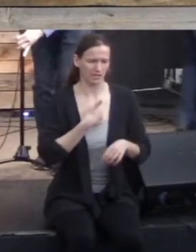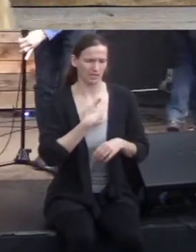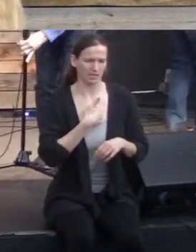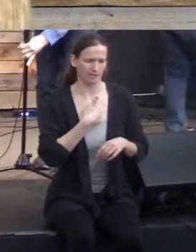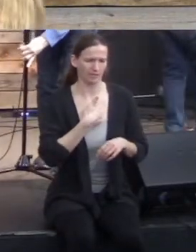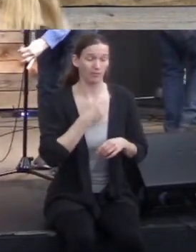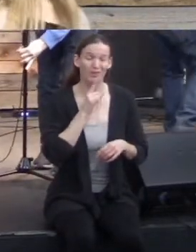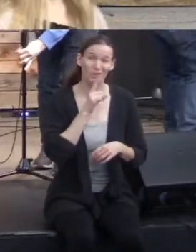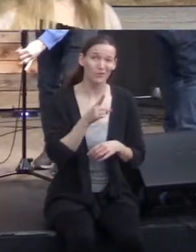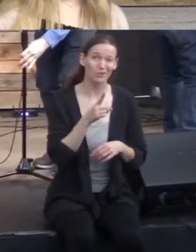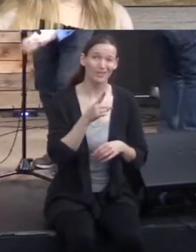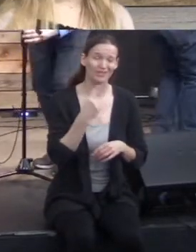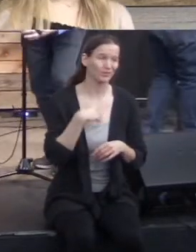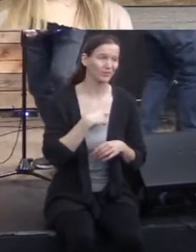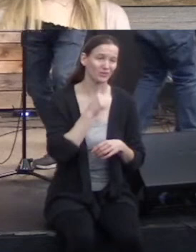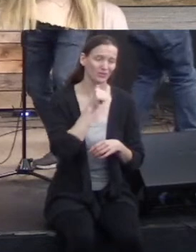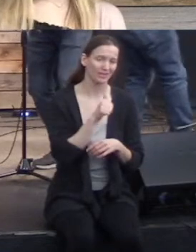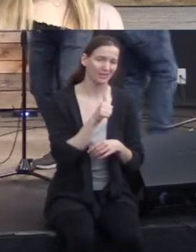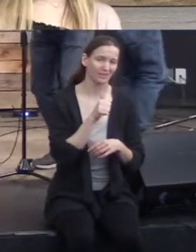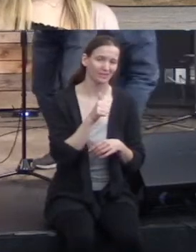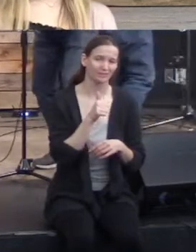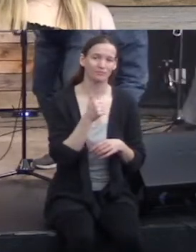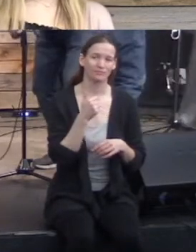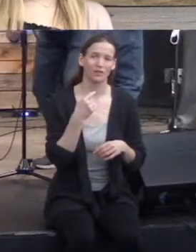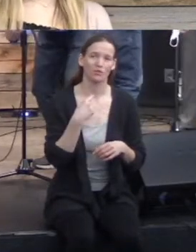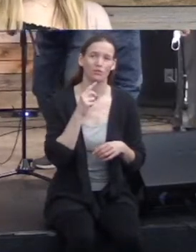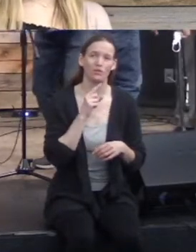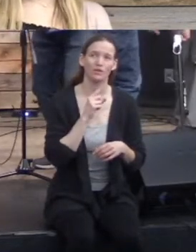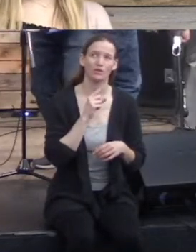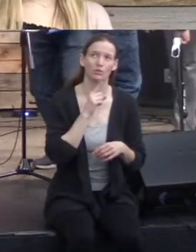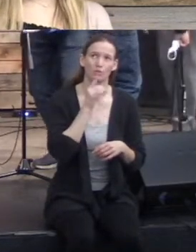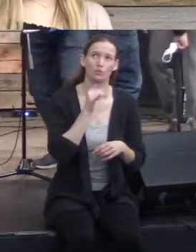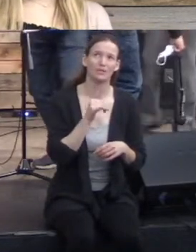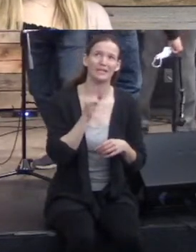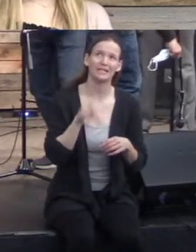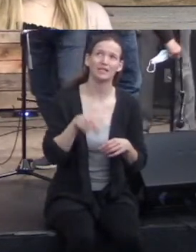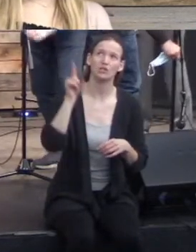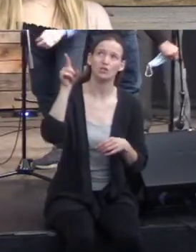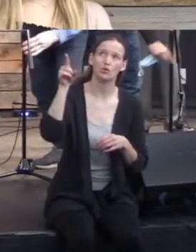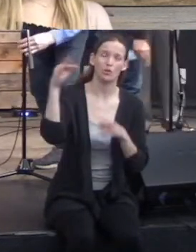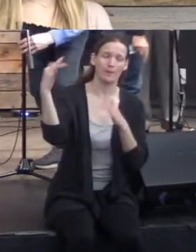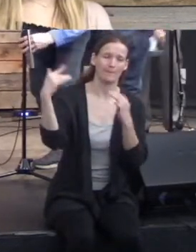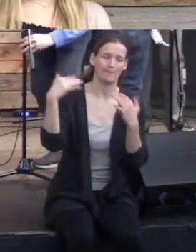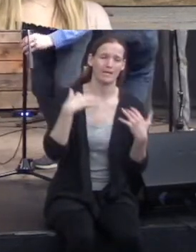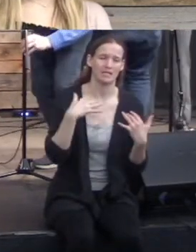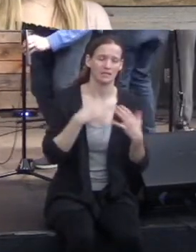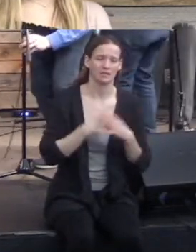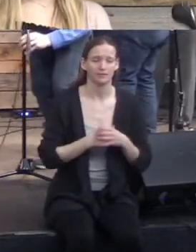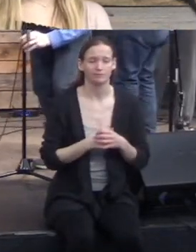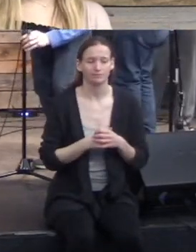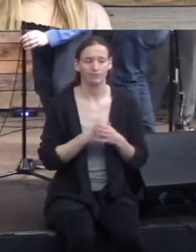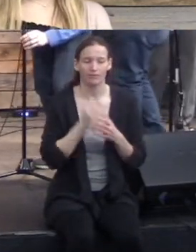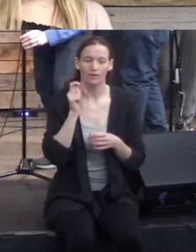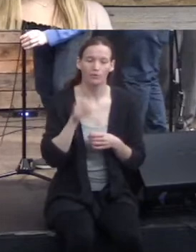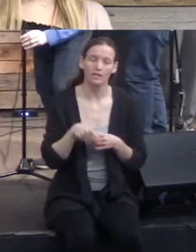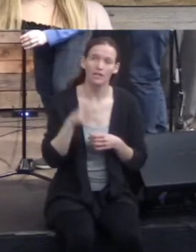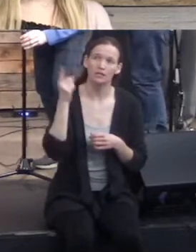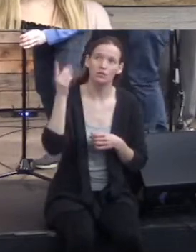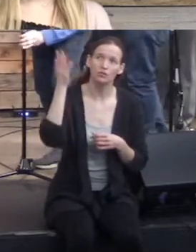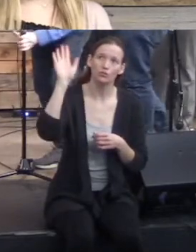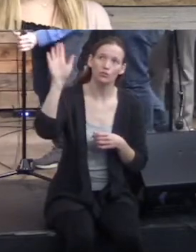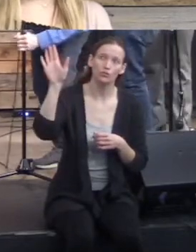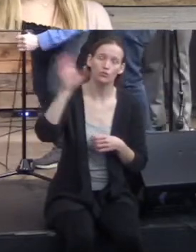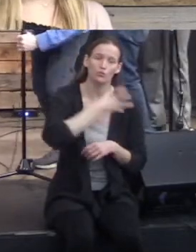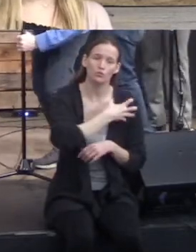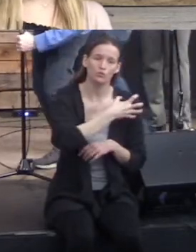is, we just aren't. And we desperately need you to bless us. We desperately need your